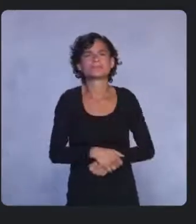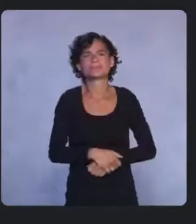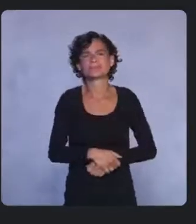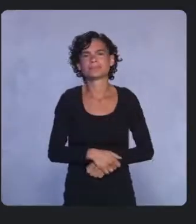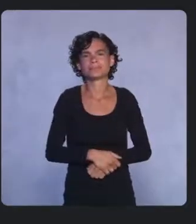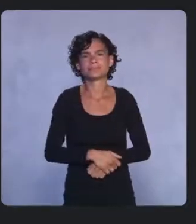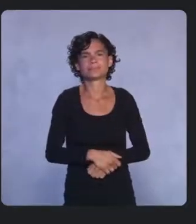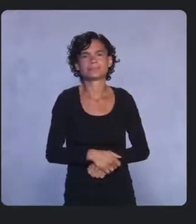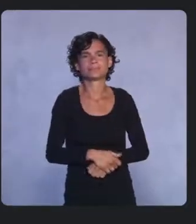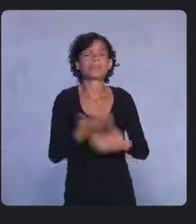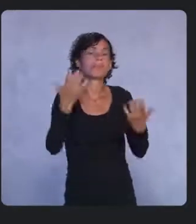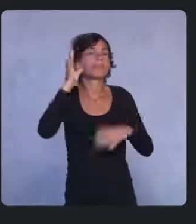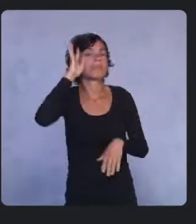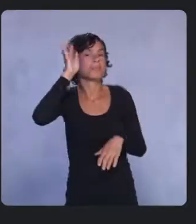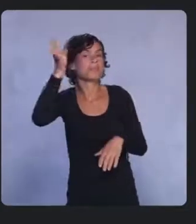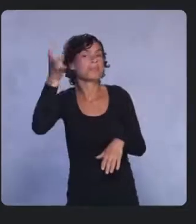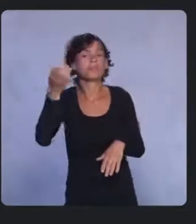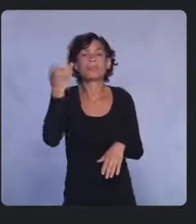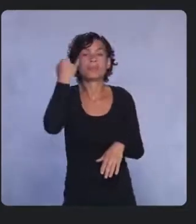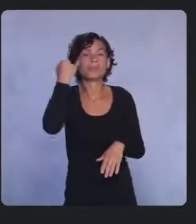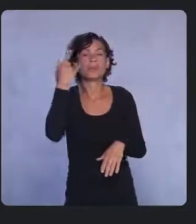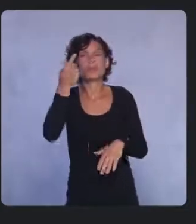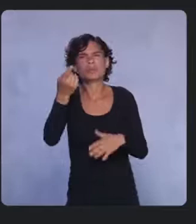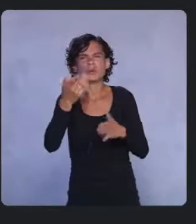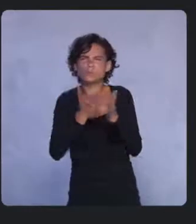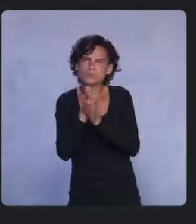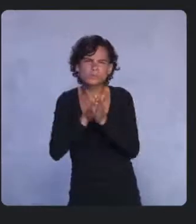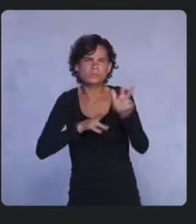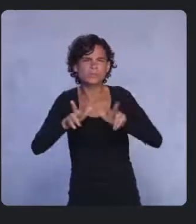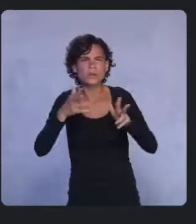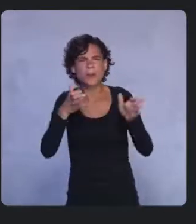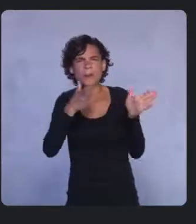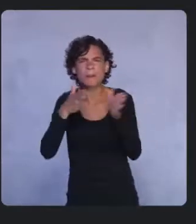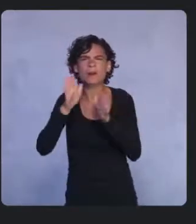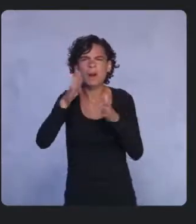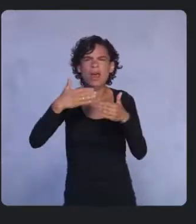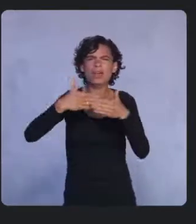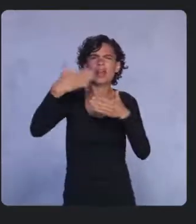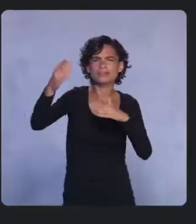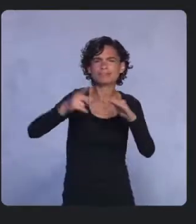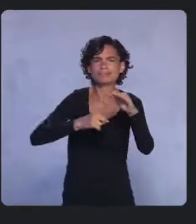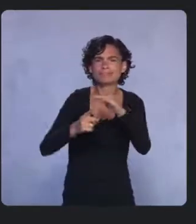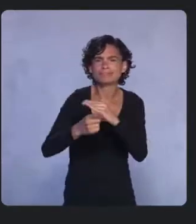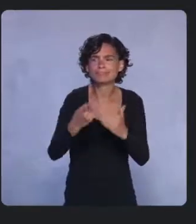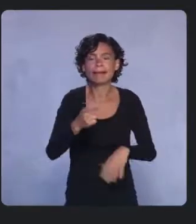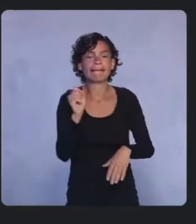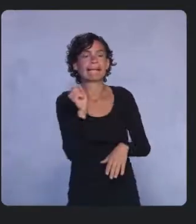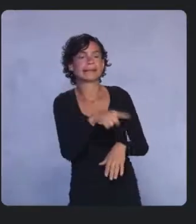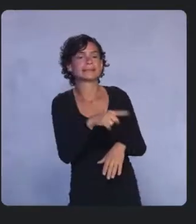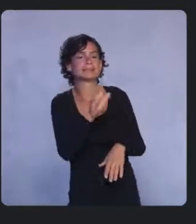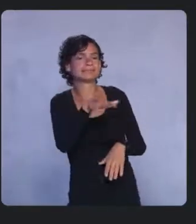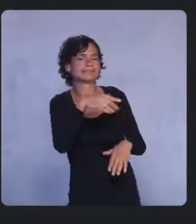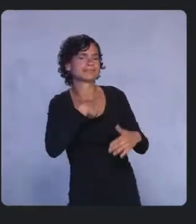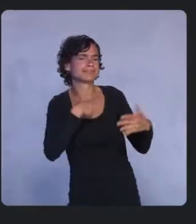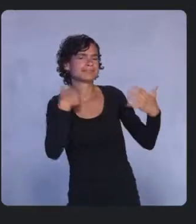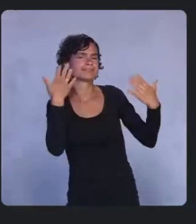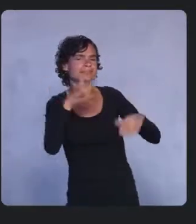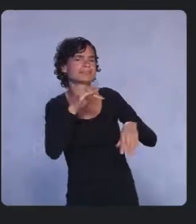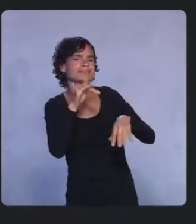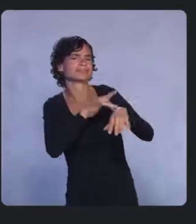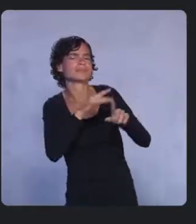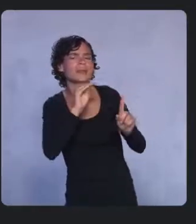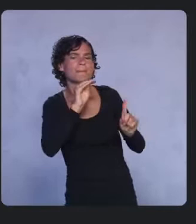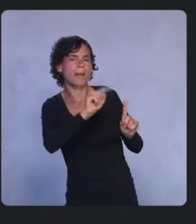Let's say you're an avid hiker planning your next adventure. You might ask, I've hiked Mount